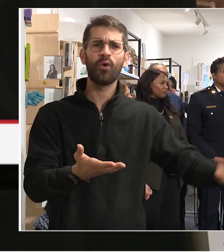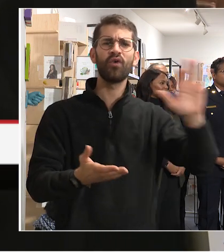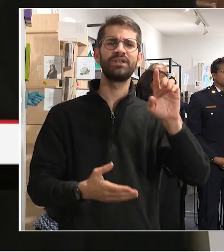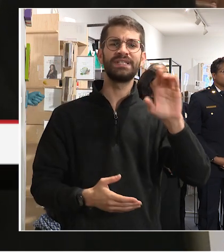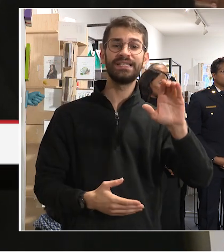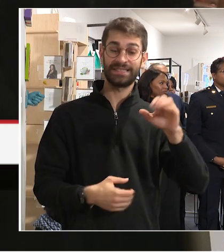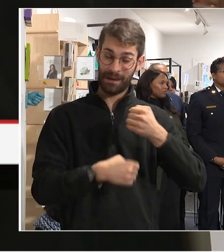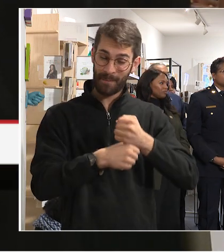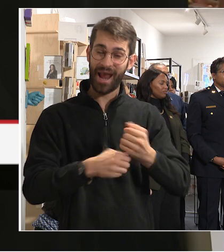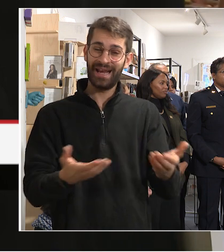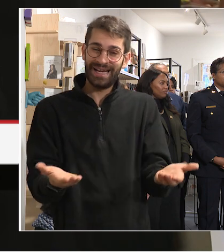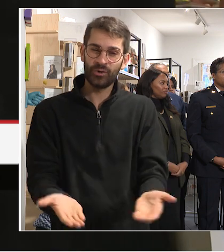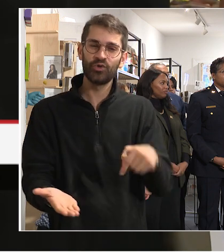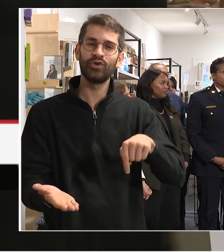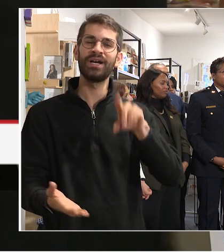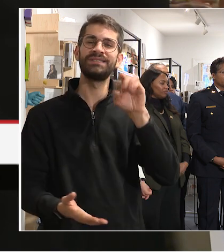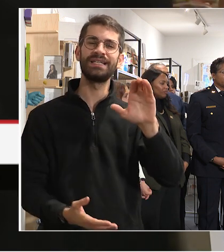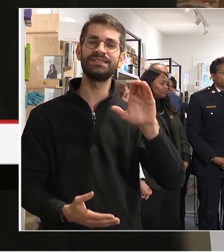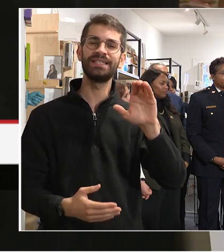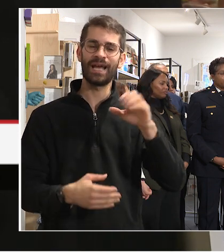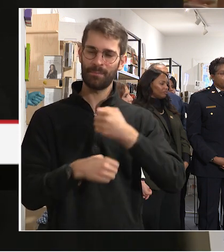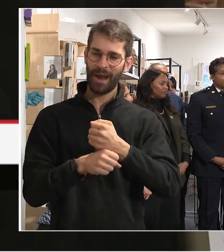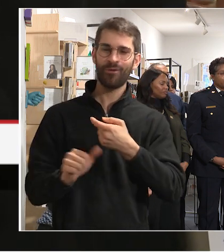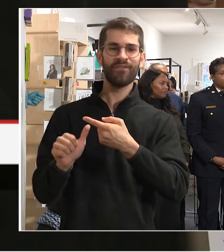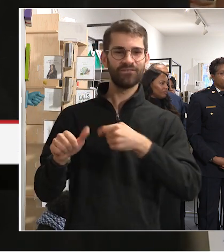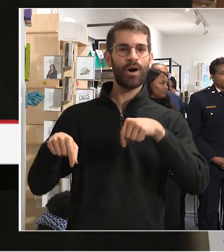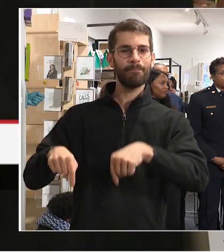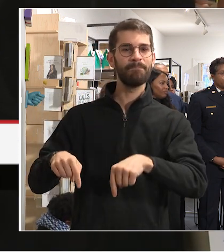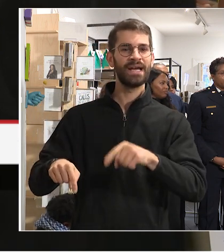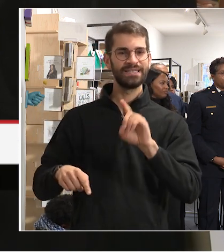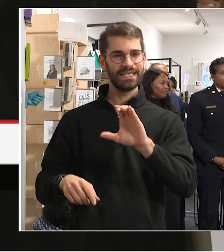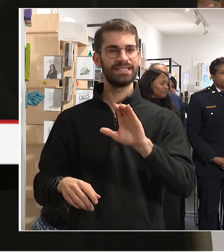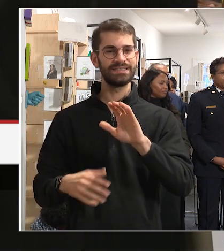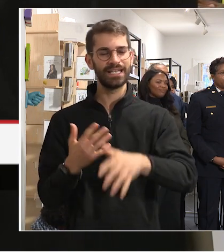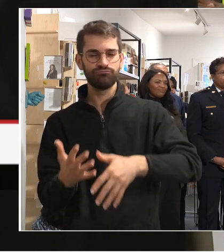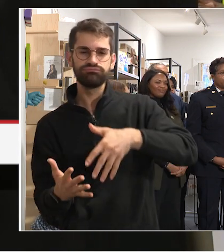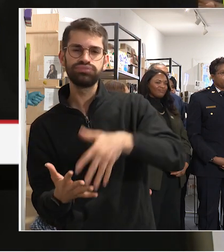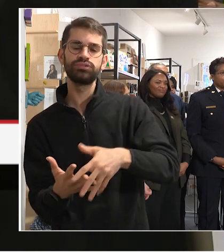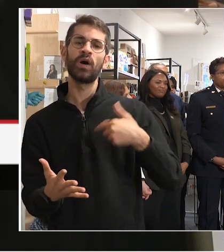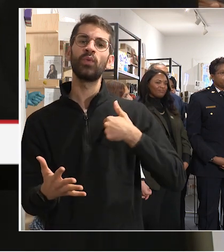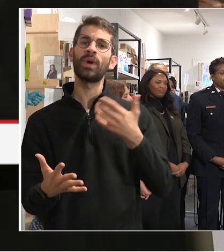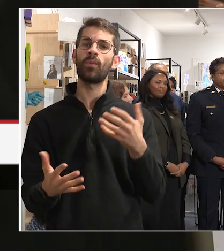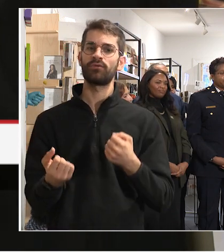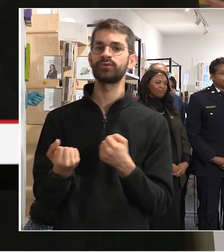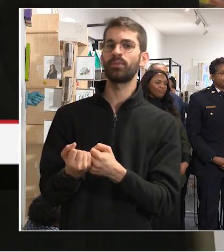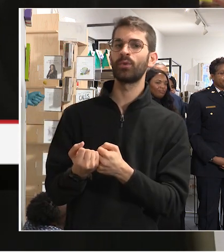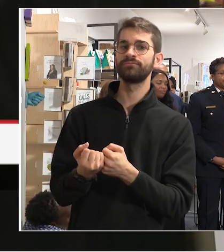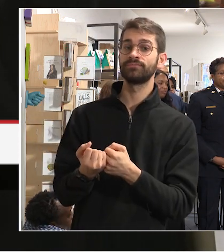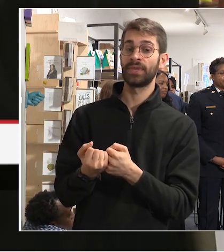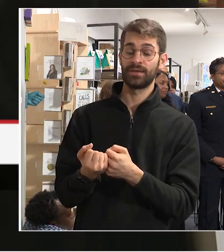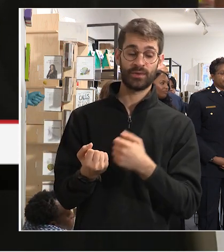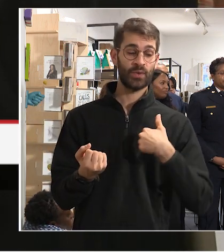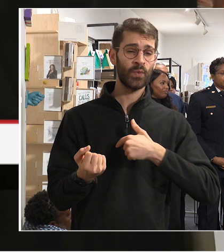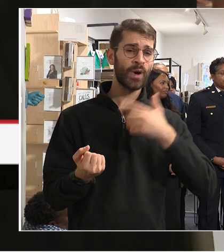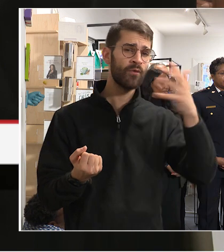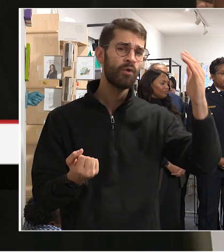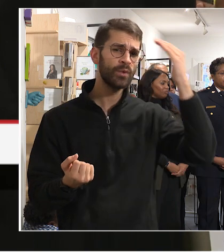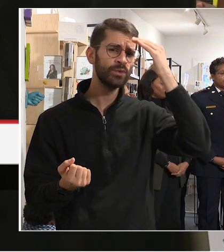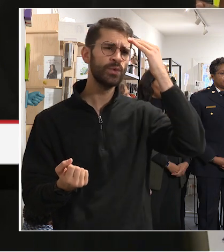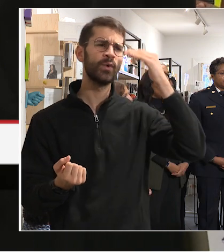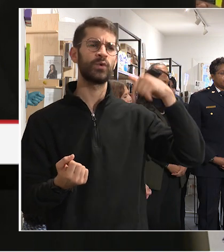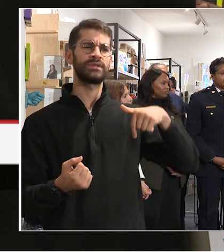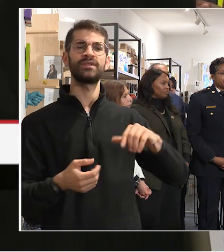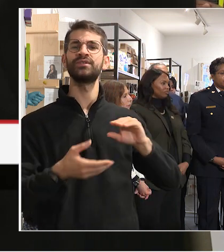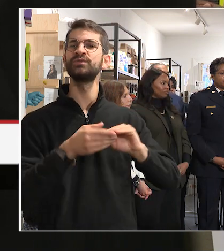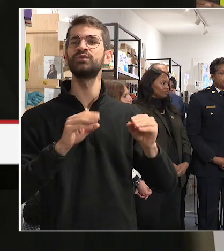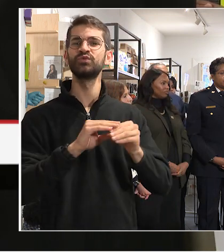in DC, makers from DC, who we want to support. So we know that the